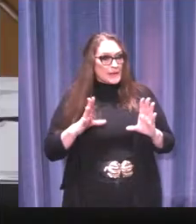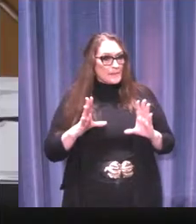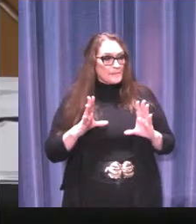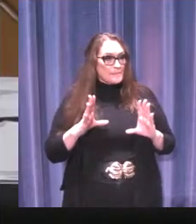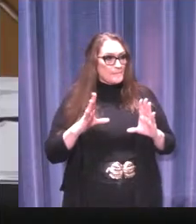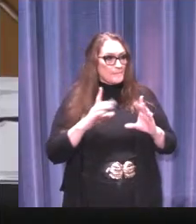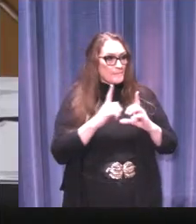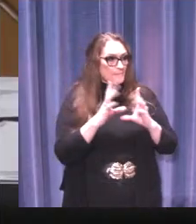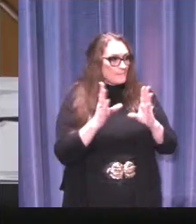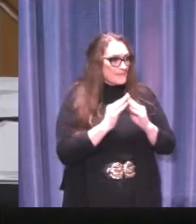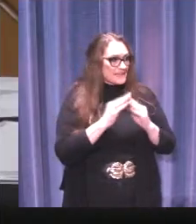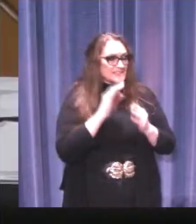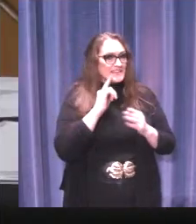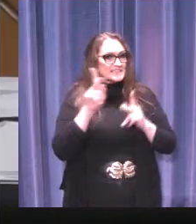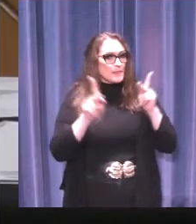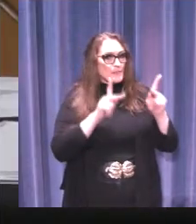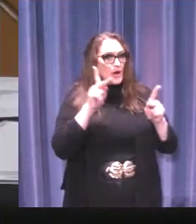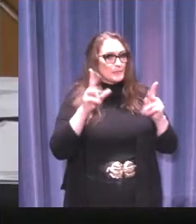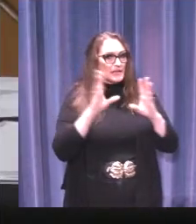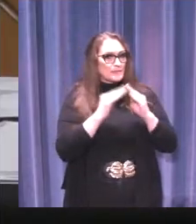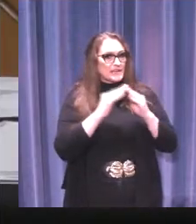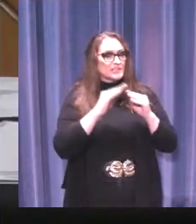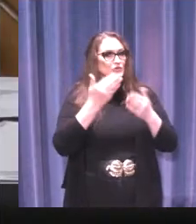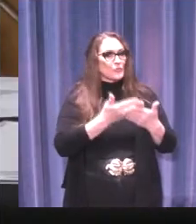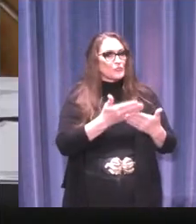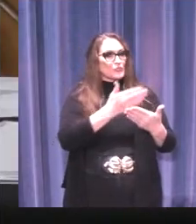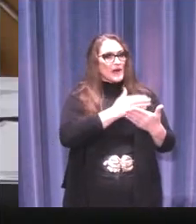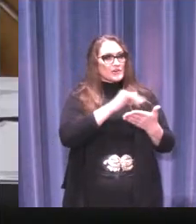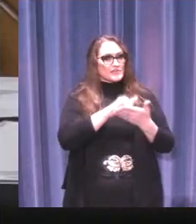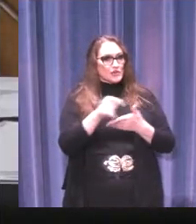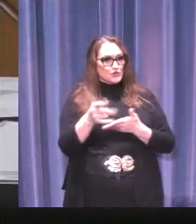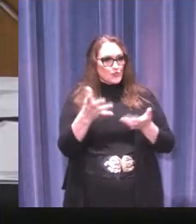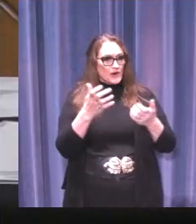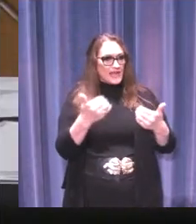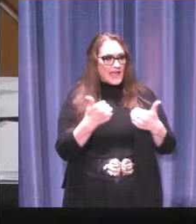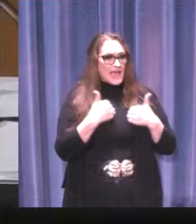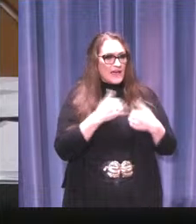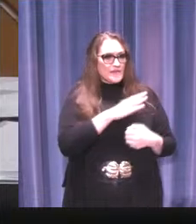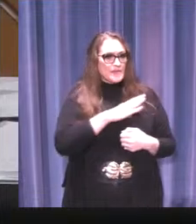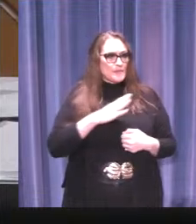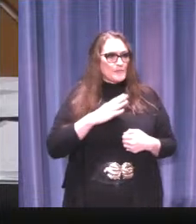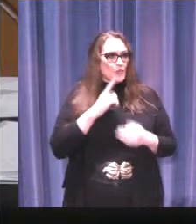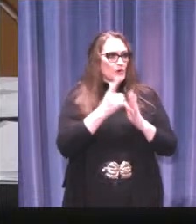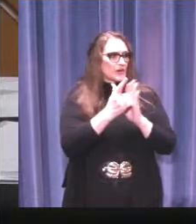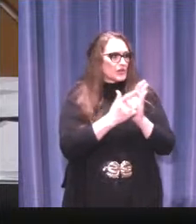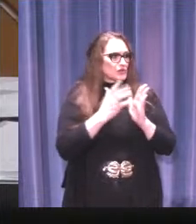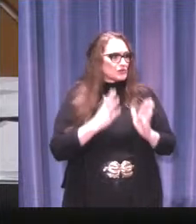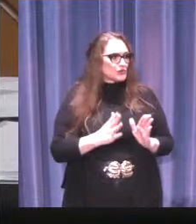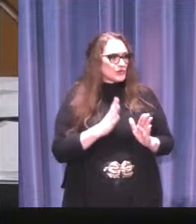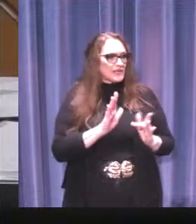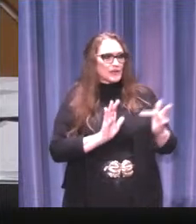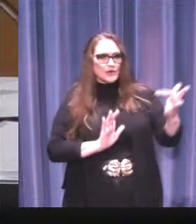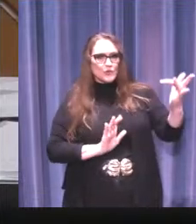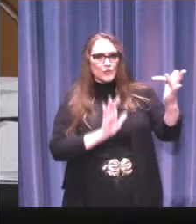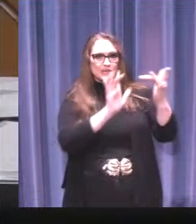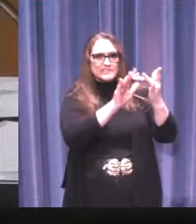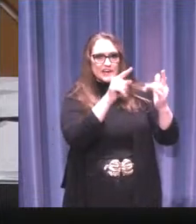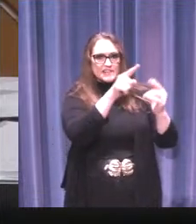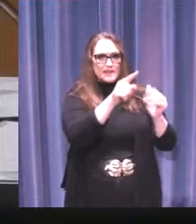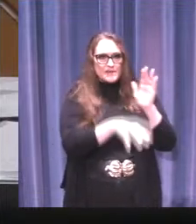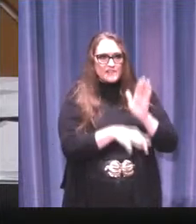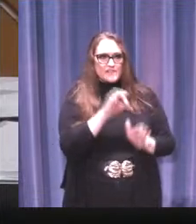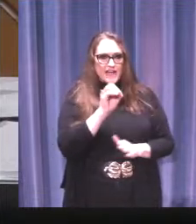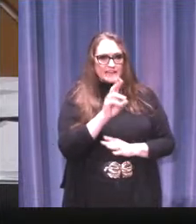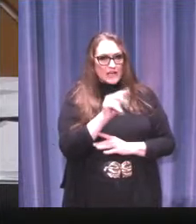is a public meeting. So prior to that, would you like to have the board attorney reach out to them and find